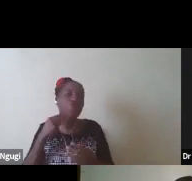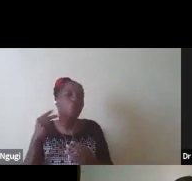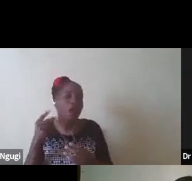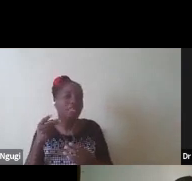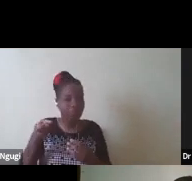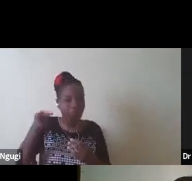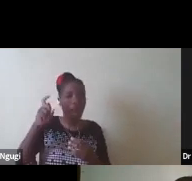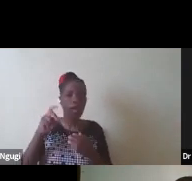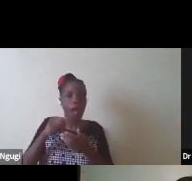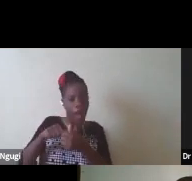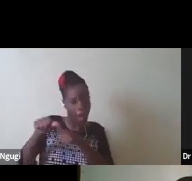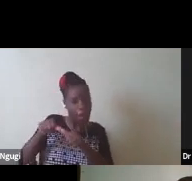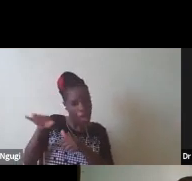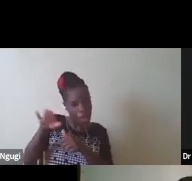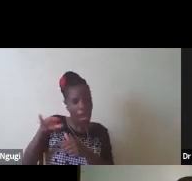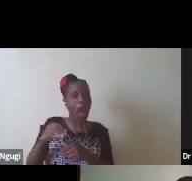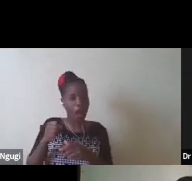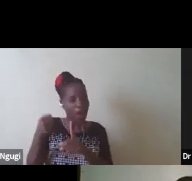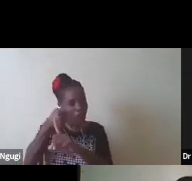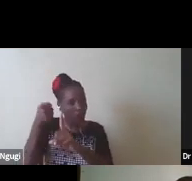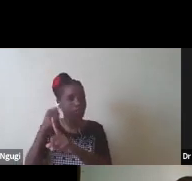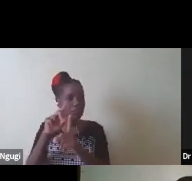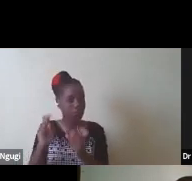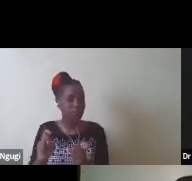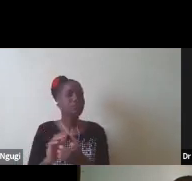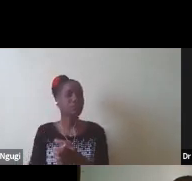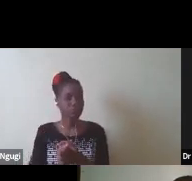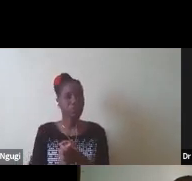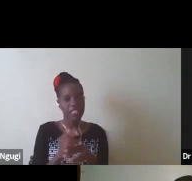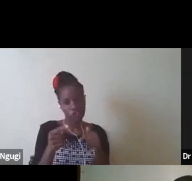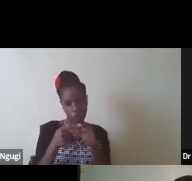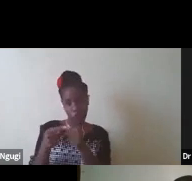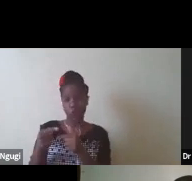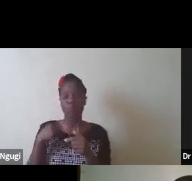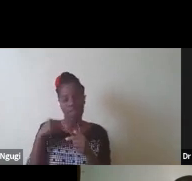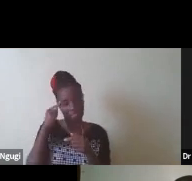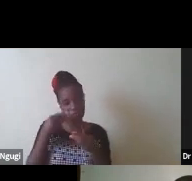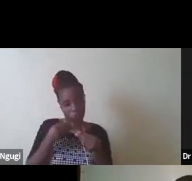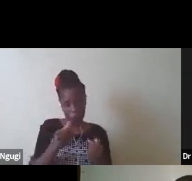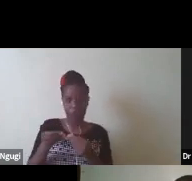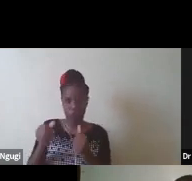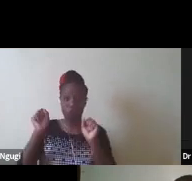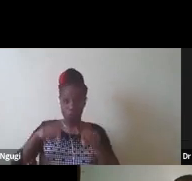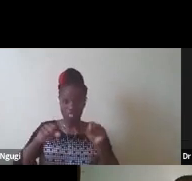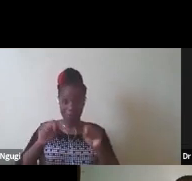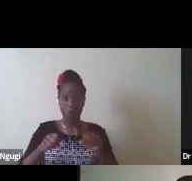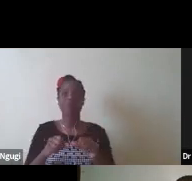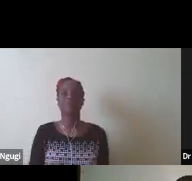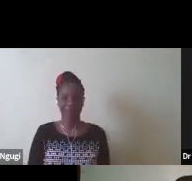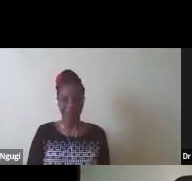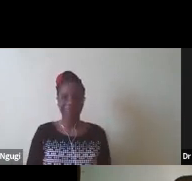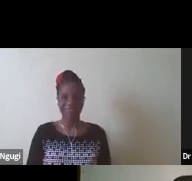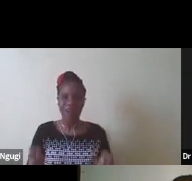in the hospitals? So briefly, these are some of the things I think that could be done. All right, thank